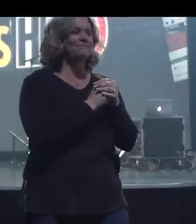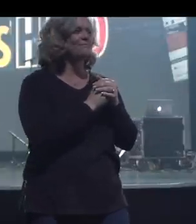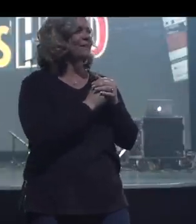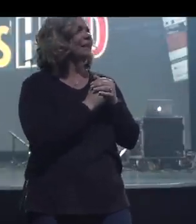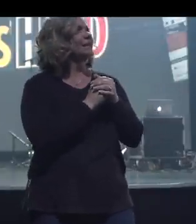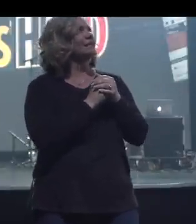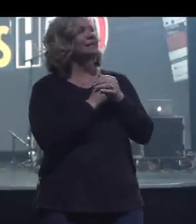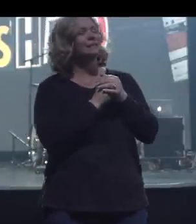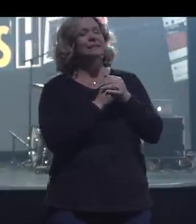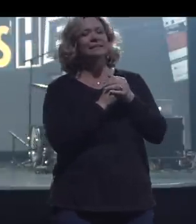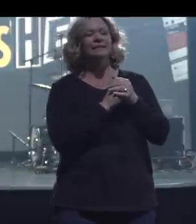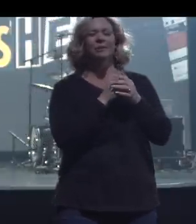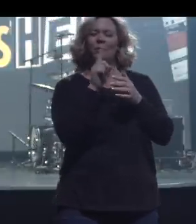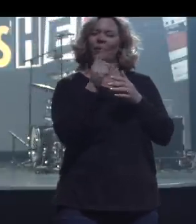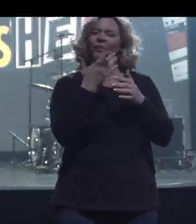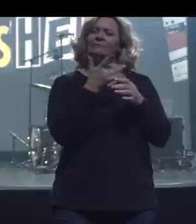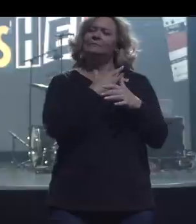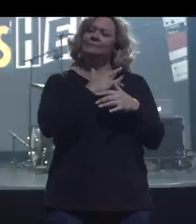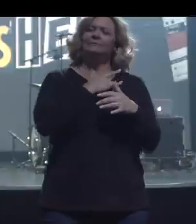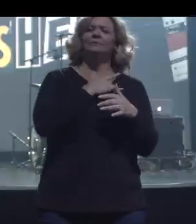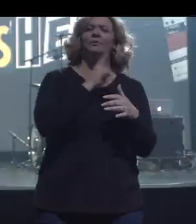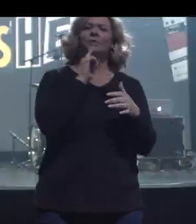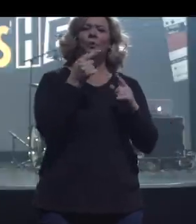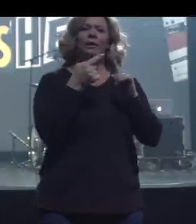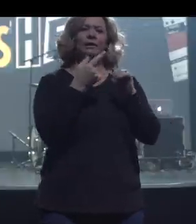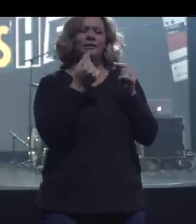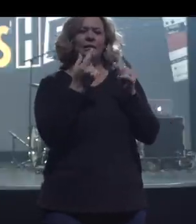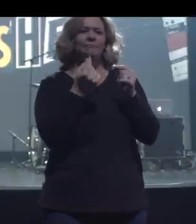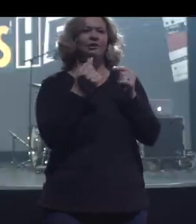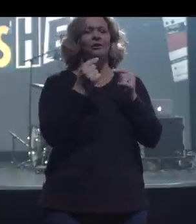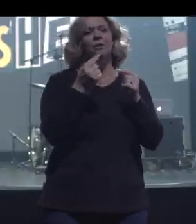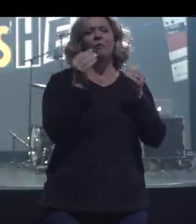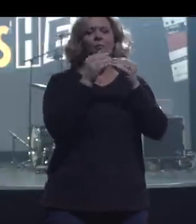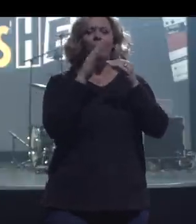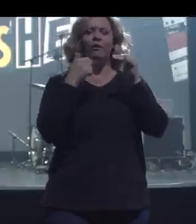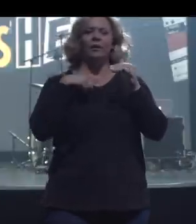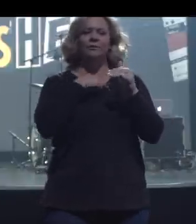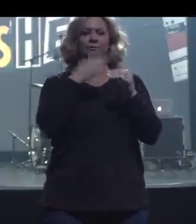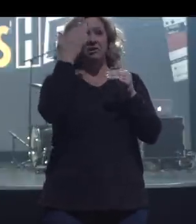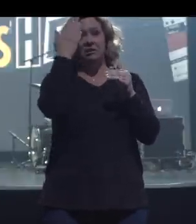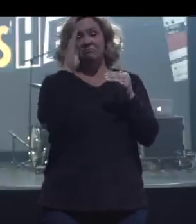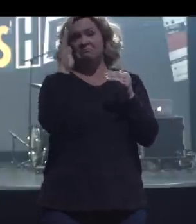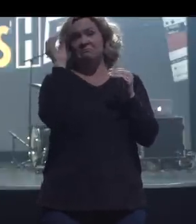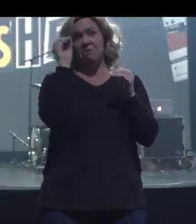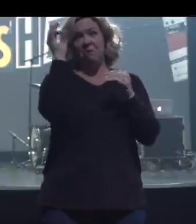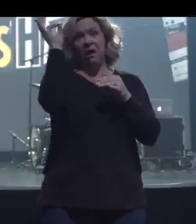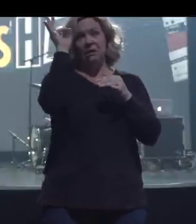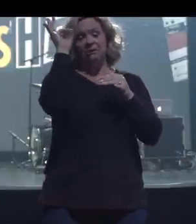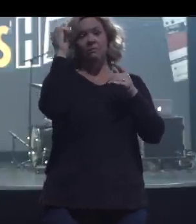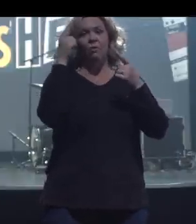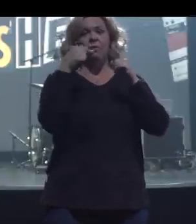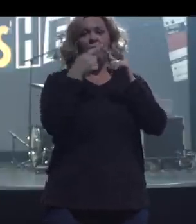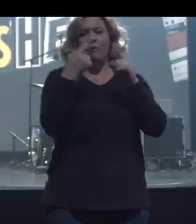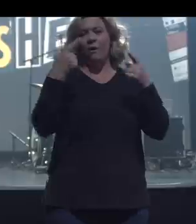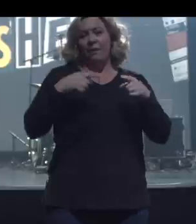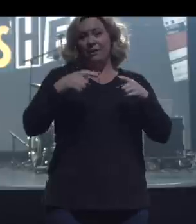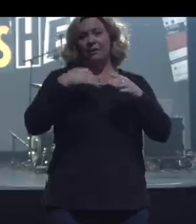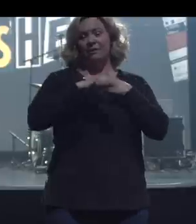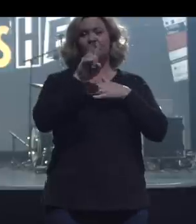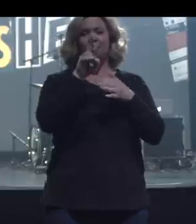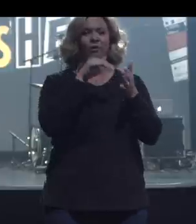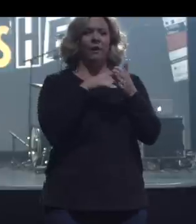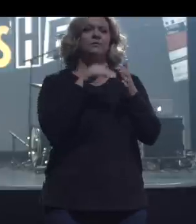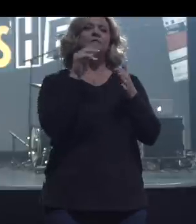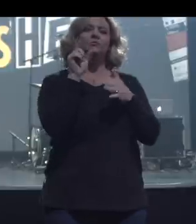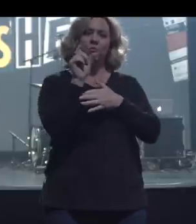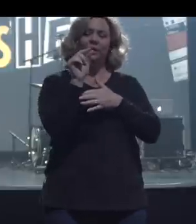Here's the convicting thing for me. When we launched More Than Us in 2019, we had no idea what 2020 would hold. And many churches have told us, without the More Than Us funding